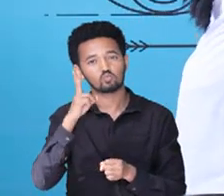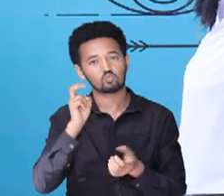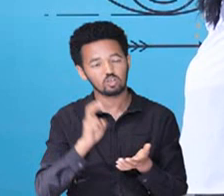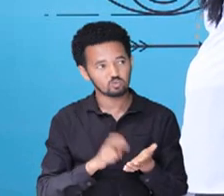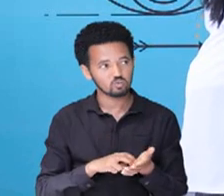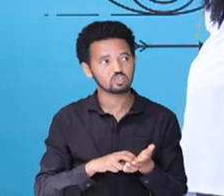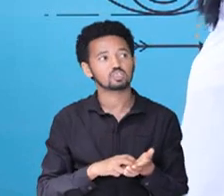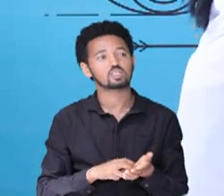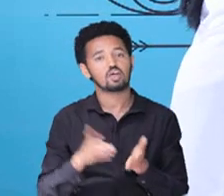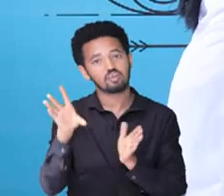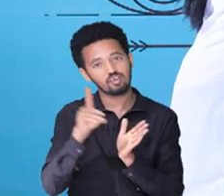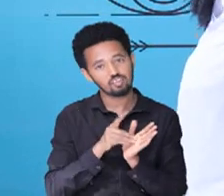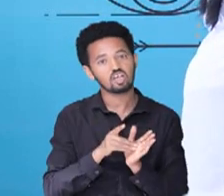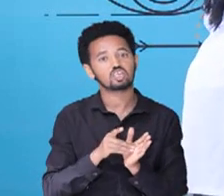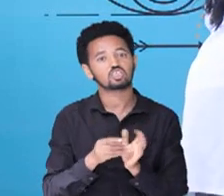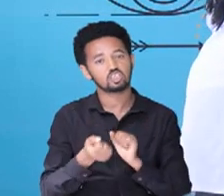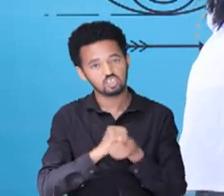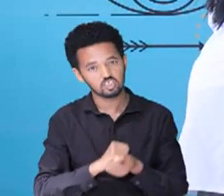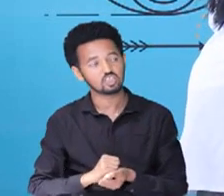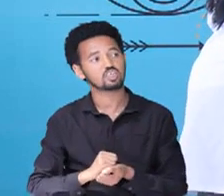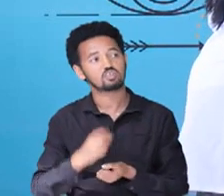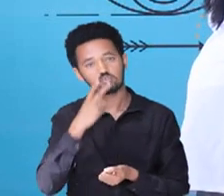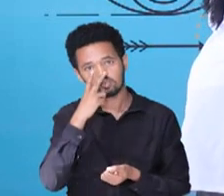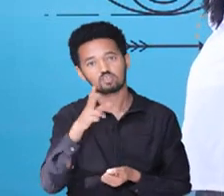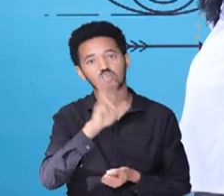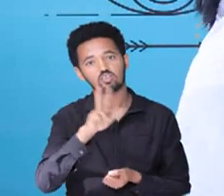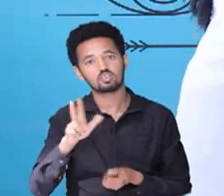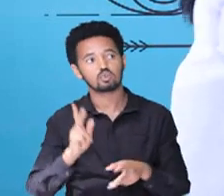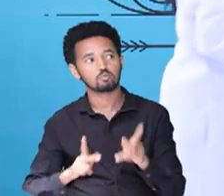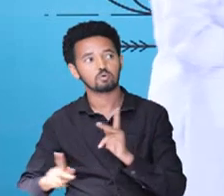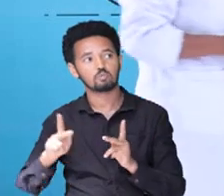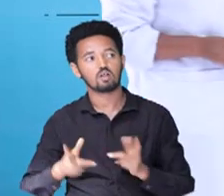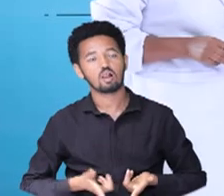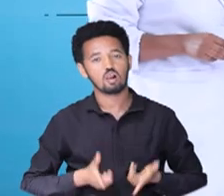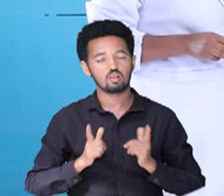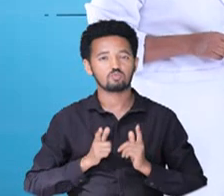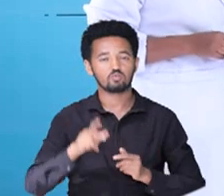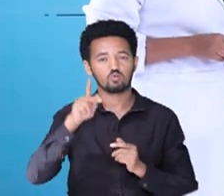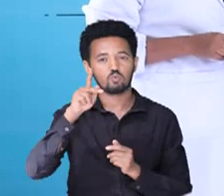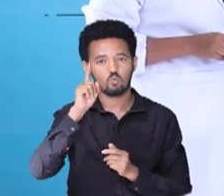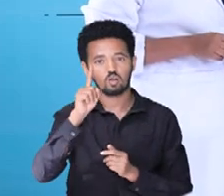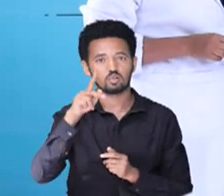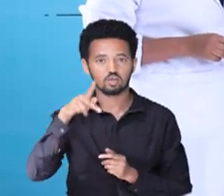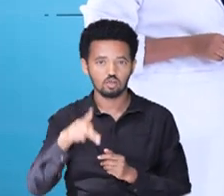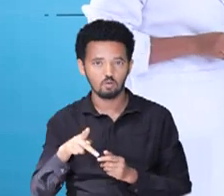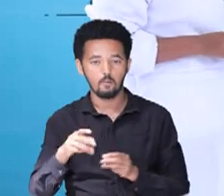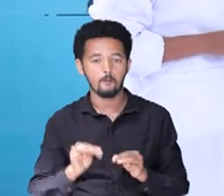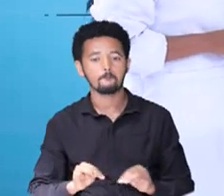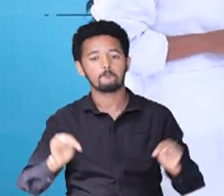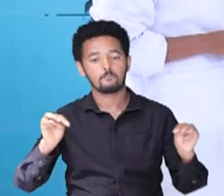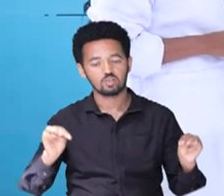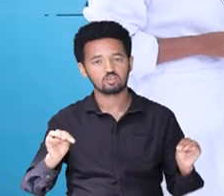2009 data sheet, 33 people live per 1 kilometer square area.